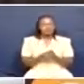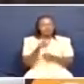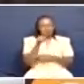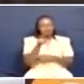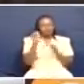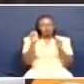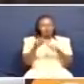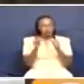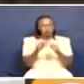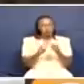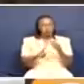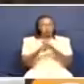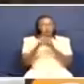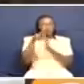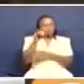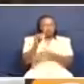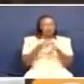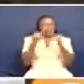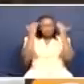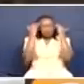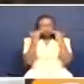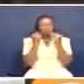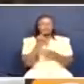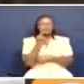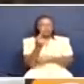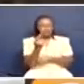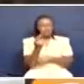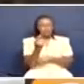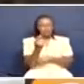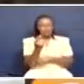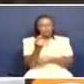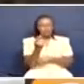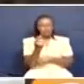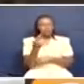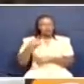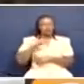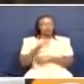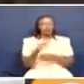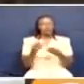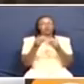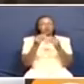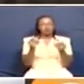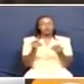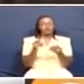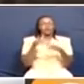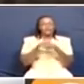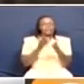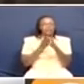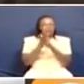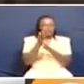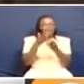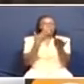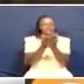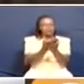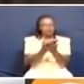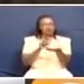a PO and the court tells you that we will deal with the PO in the main application. I'm guided, my lord. So we will